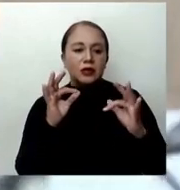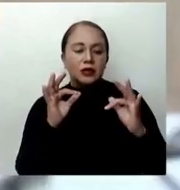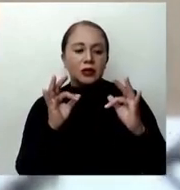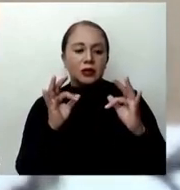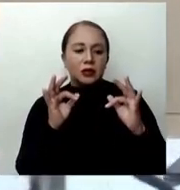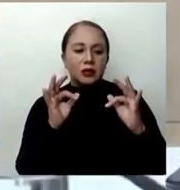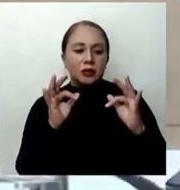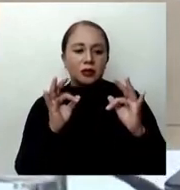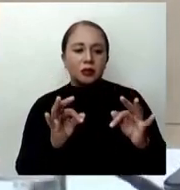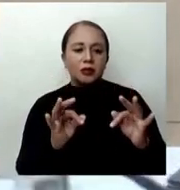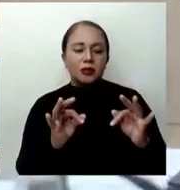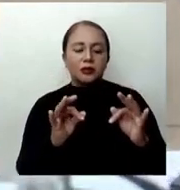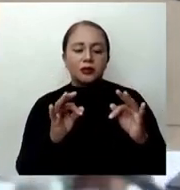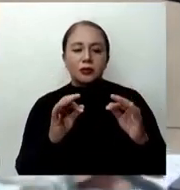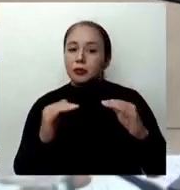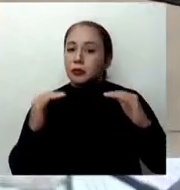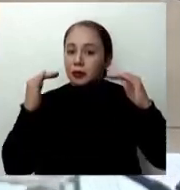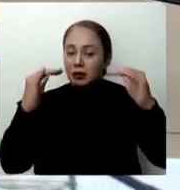higher in terms of